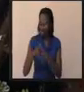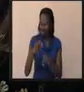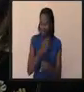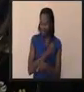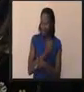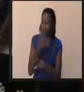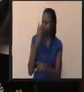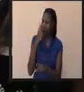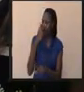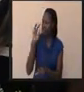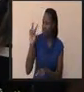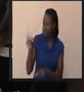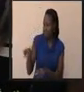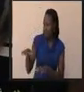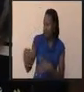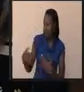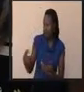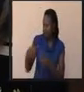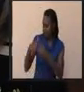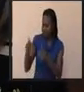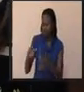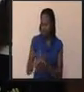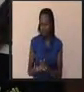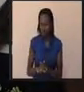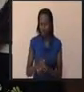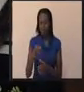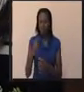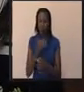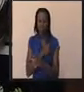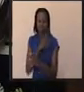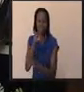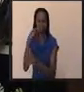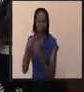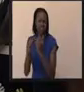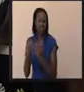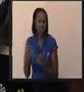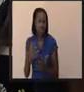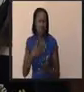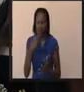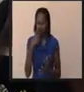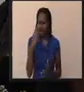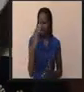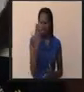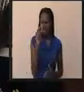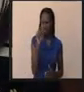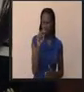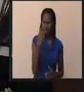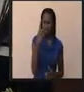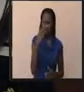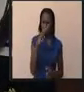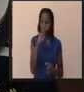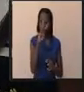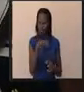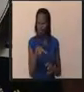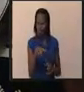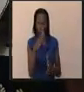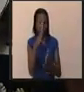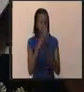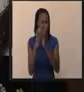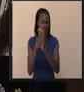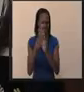And that frown, Joyce, what is the problem? Nothing much, Ma. I was looking at this picture and I don't look like anyone in the